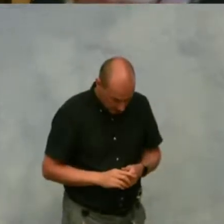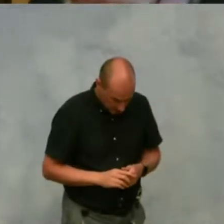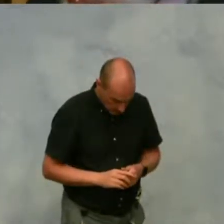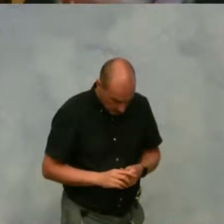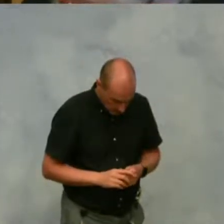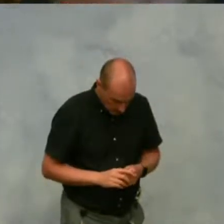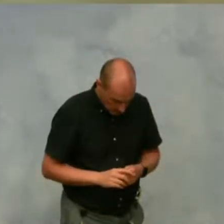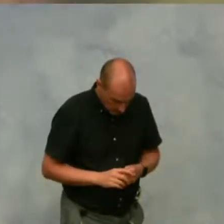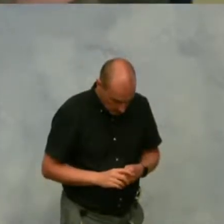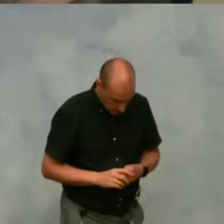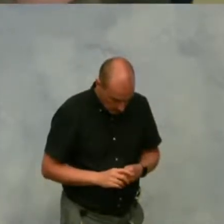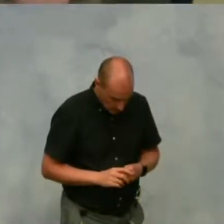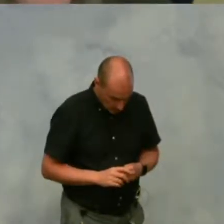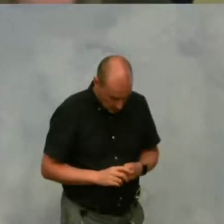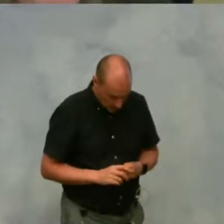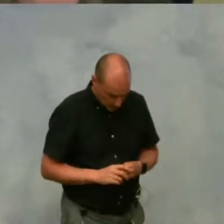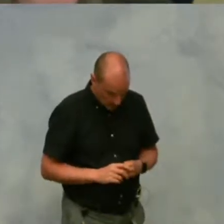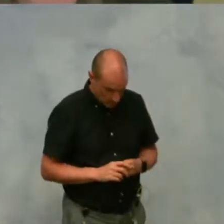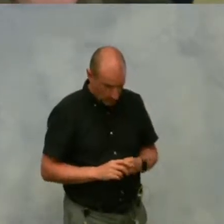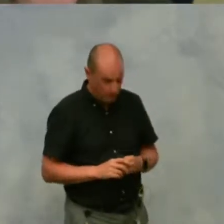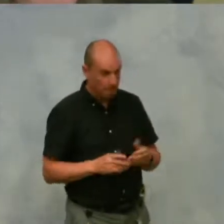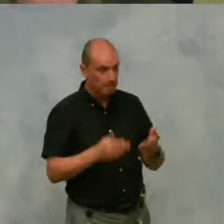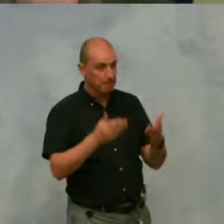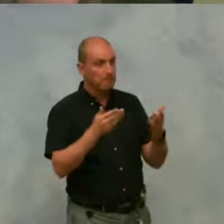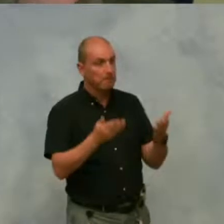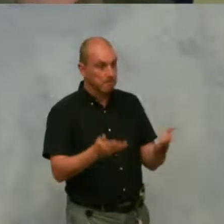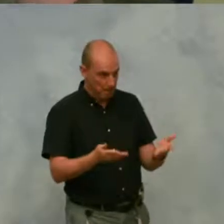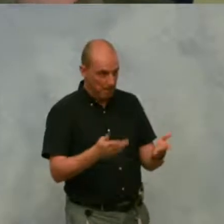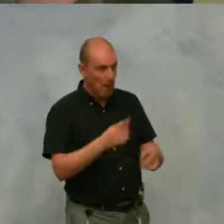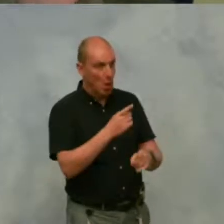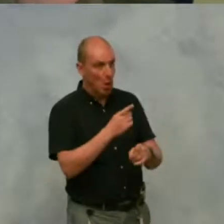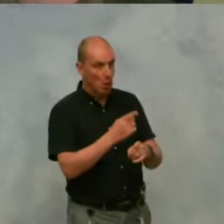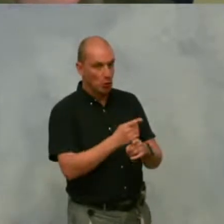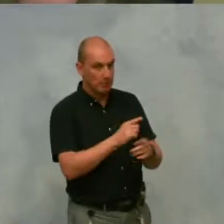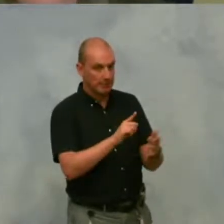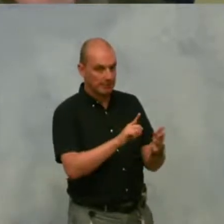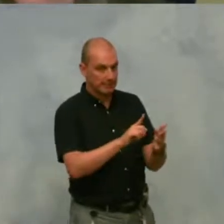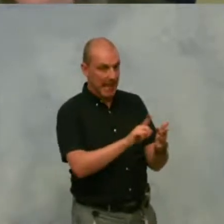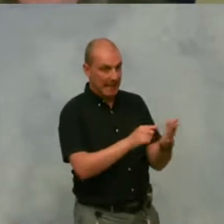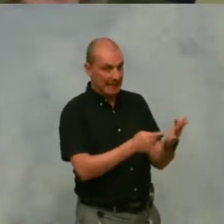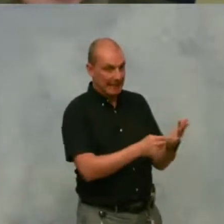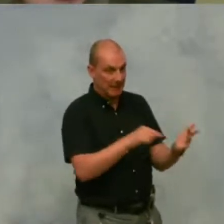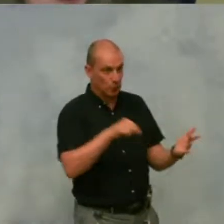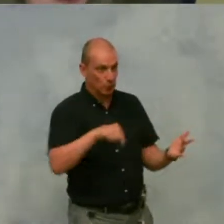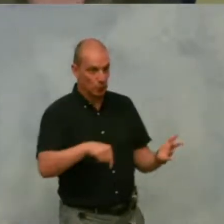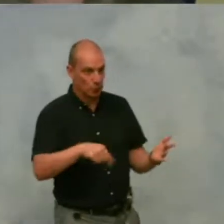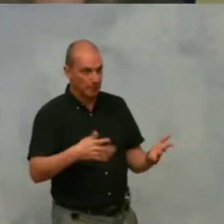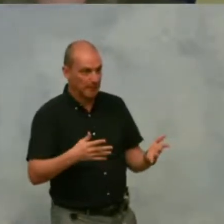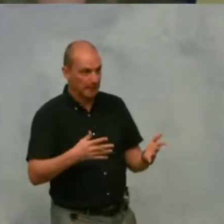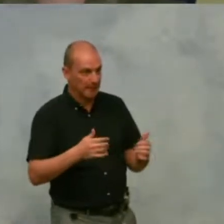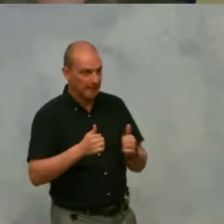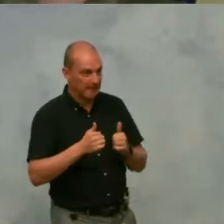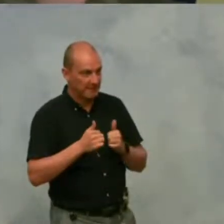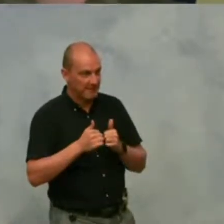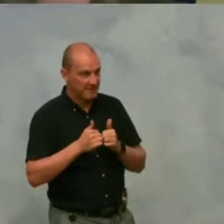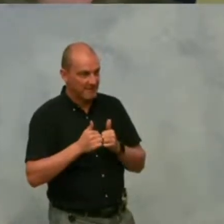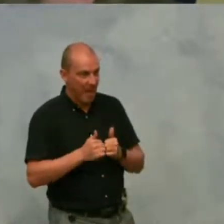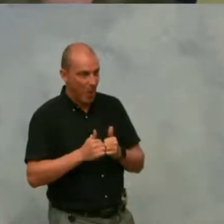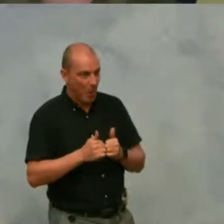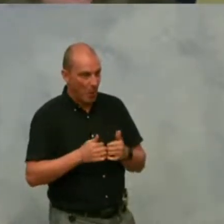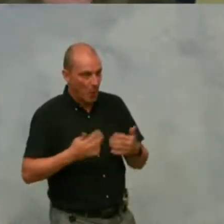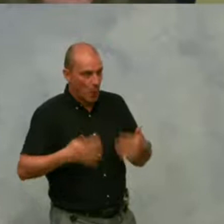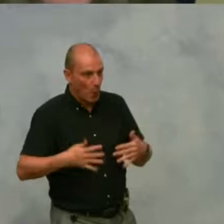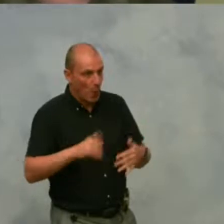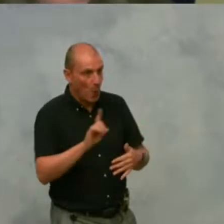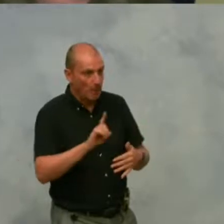Thank you, Chair. And we go from talking about IT assets to our most valuable asset, which is, of course, our workforce. So